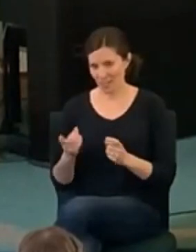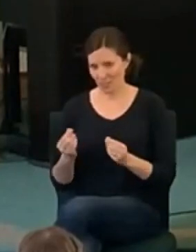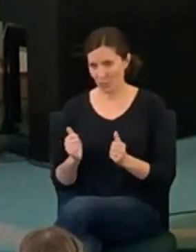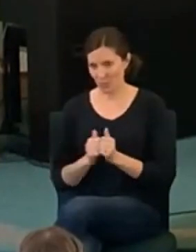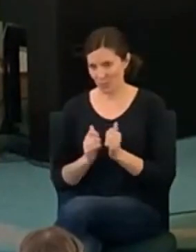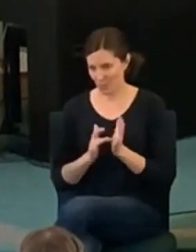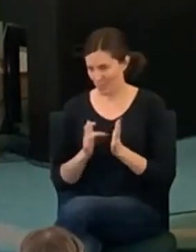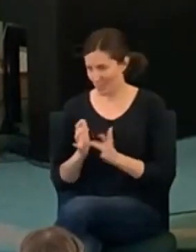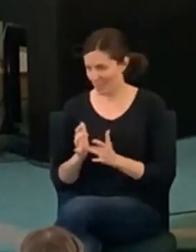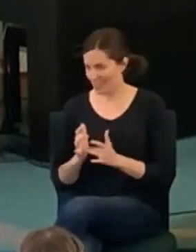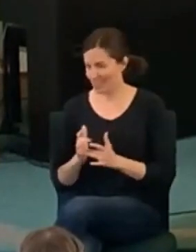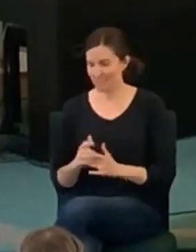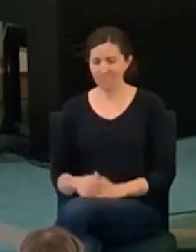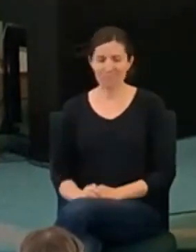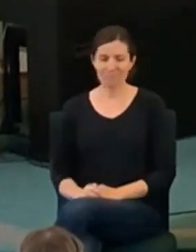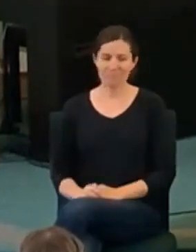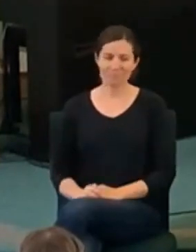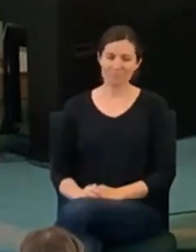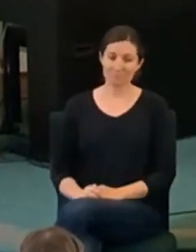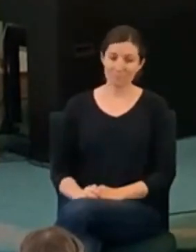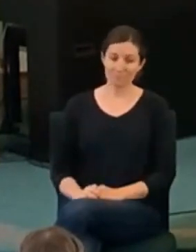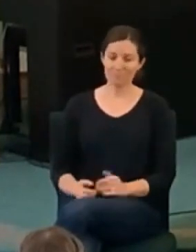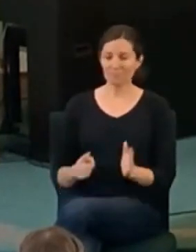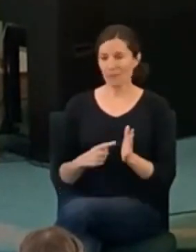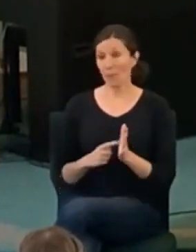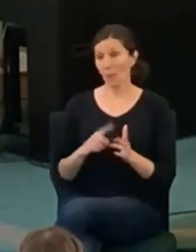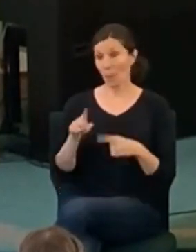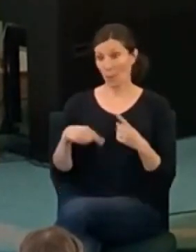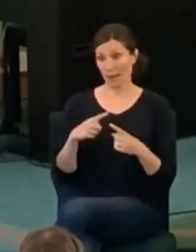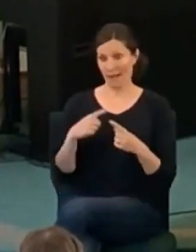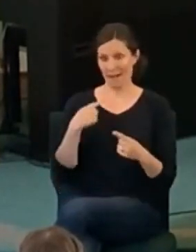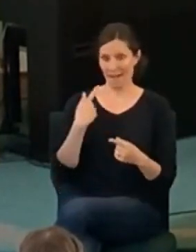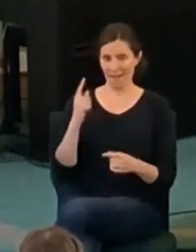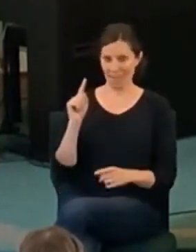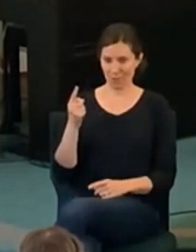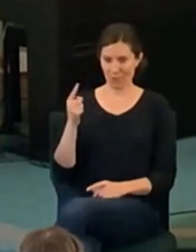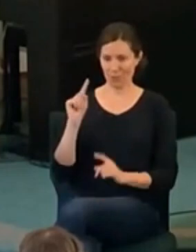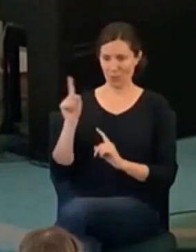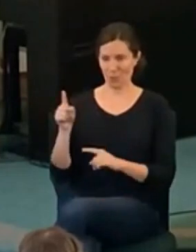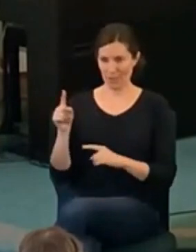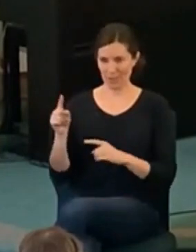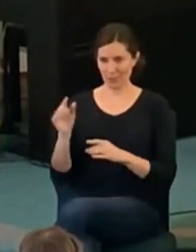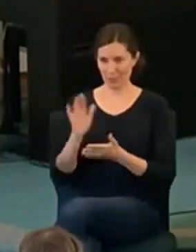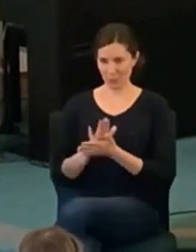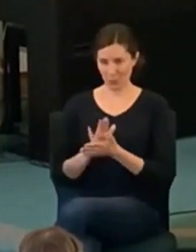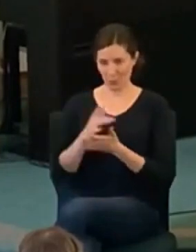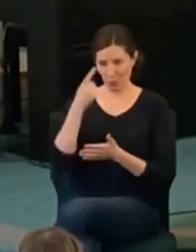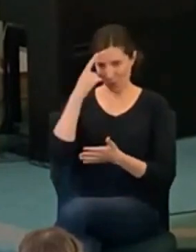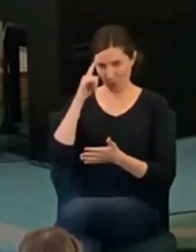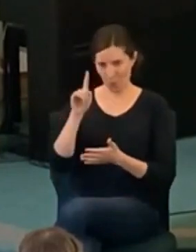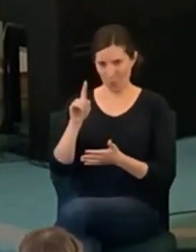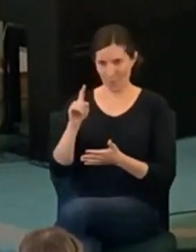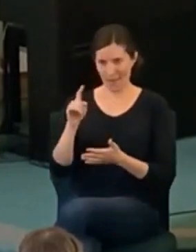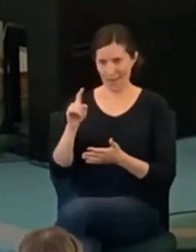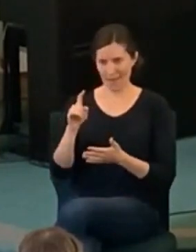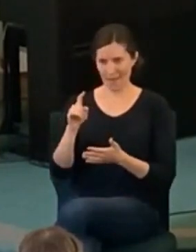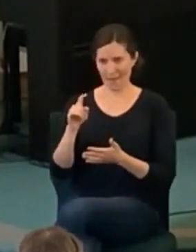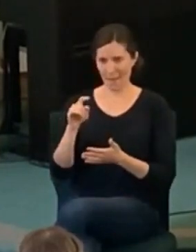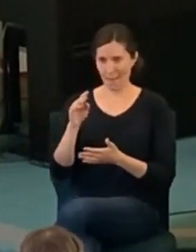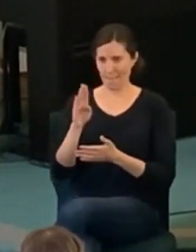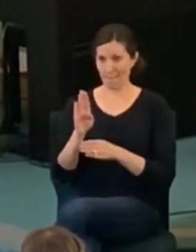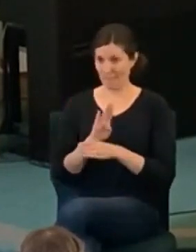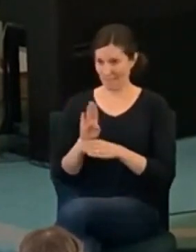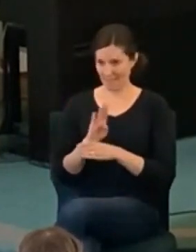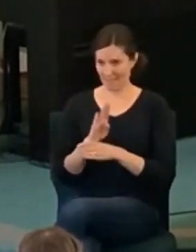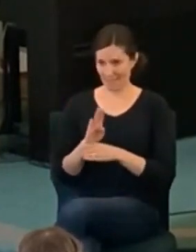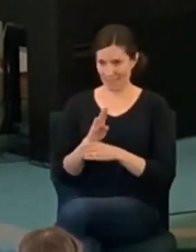him. And that Greek word there used for test is perazo, which means to put someone to the test with the